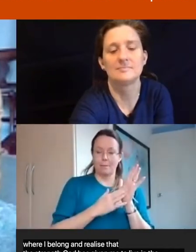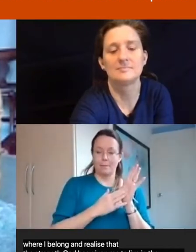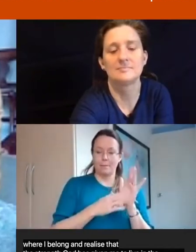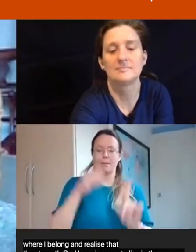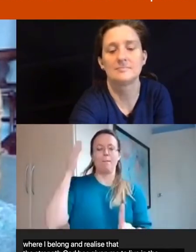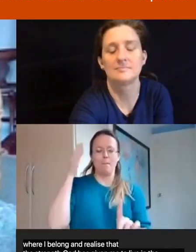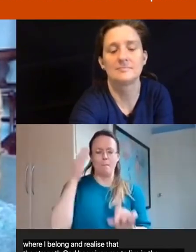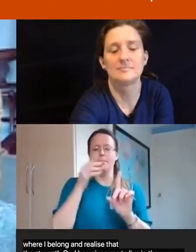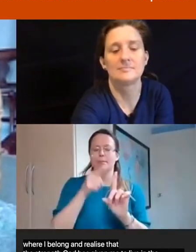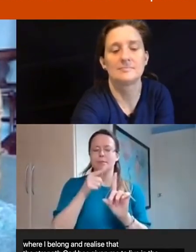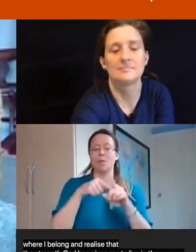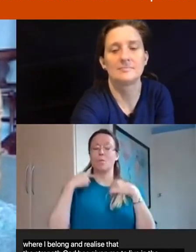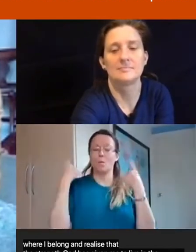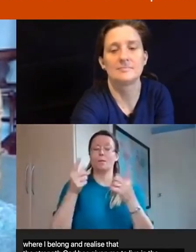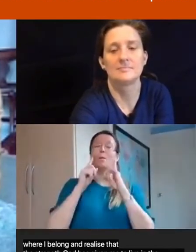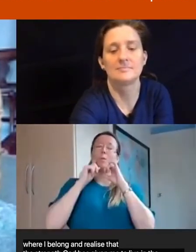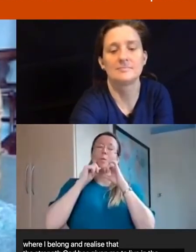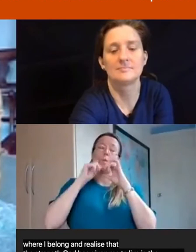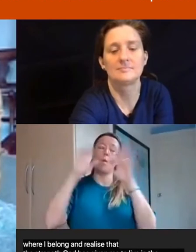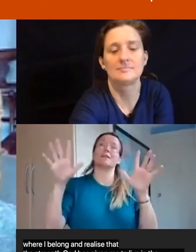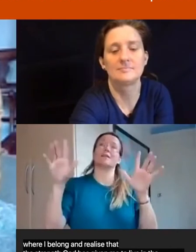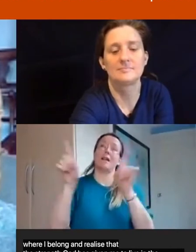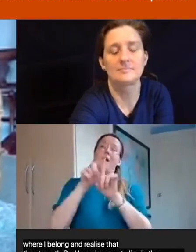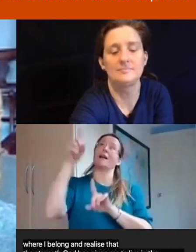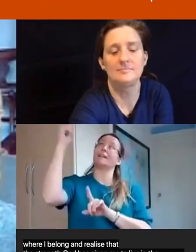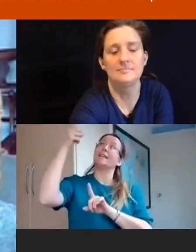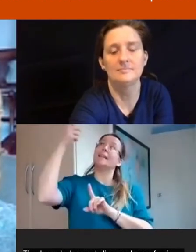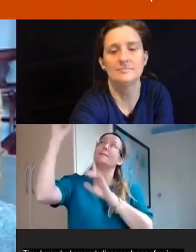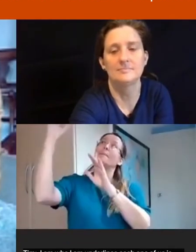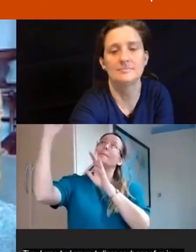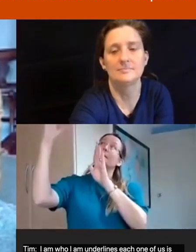made, each in the image and likeness of God.